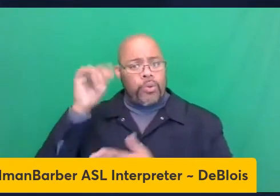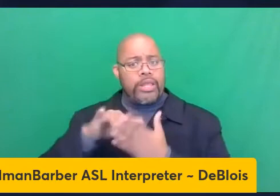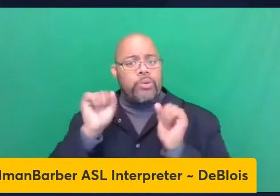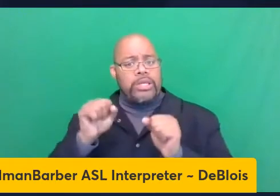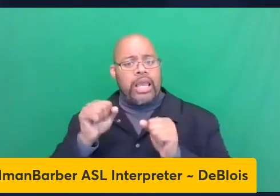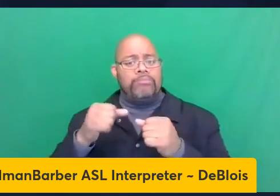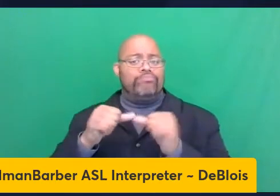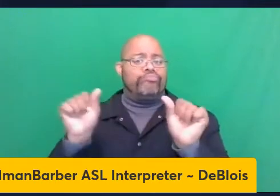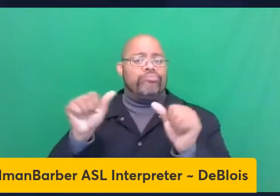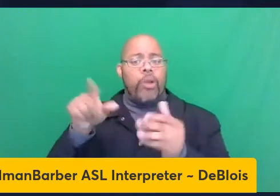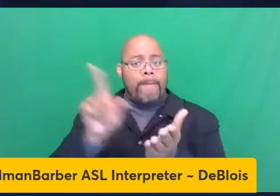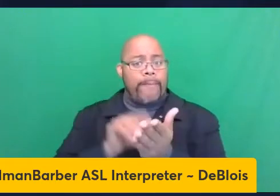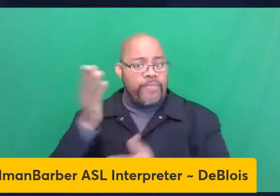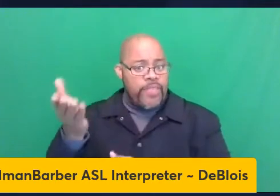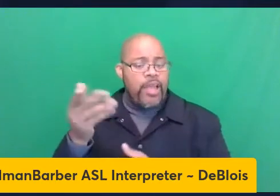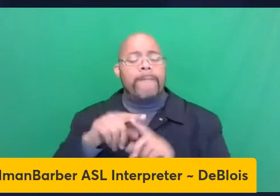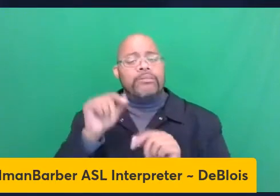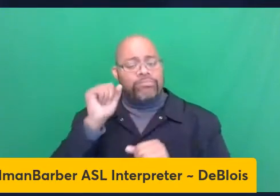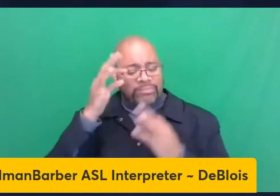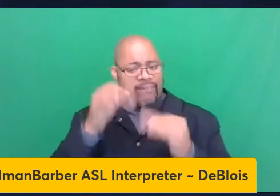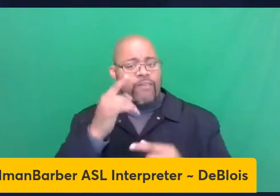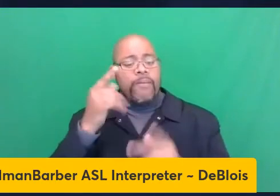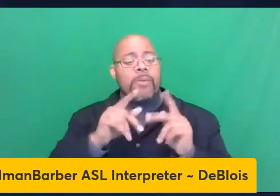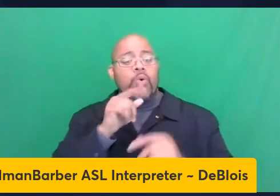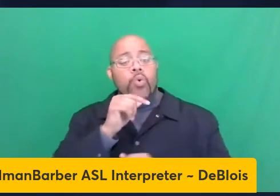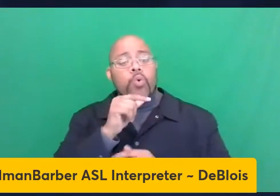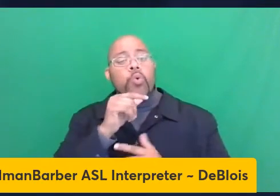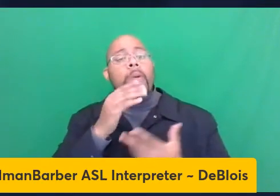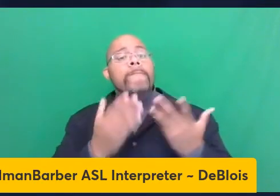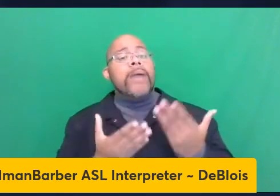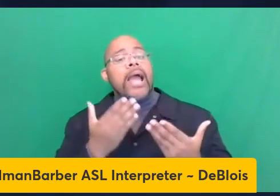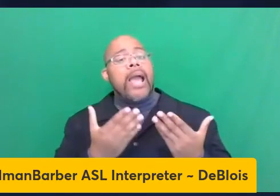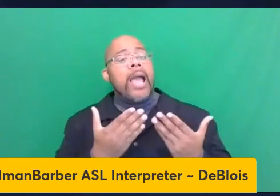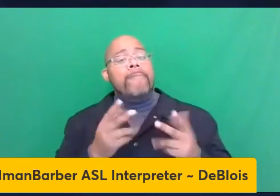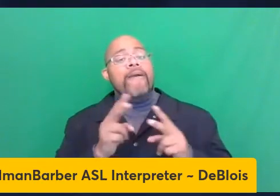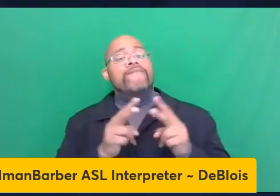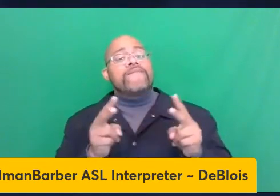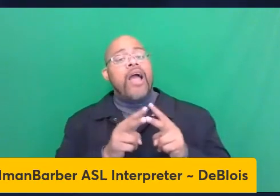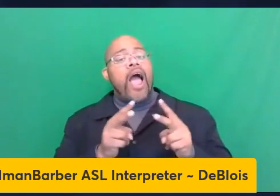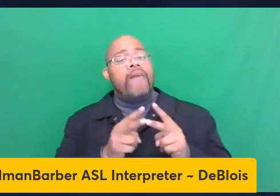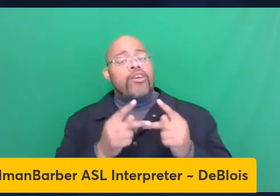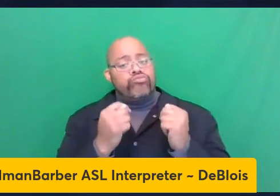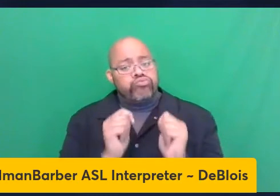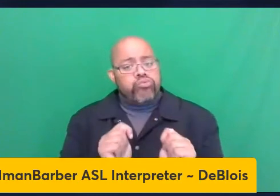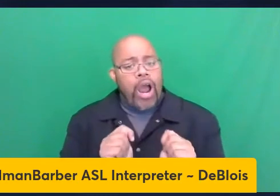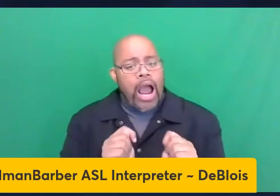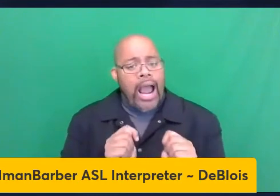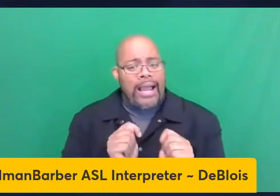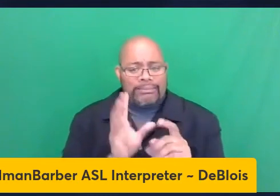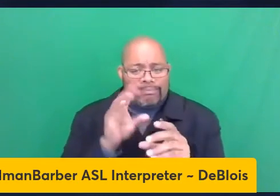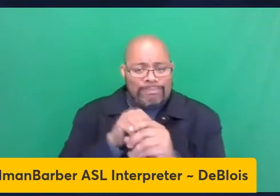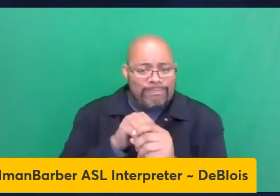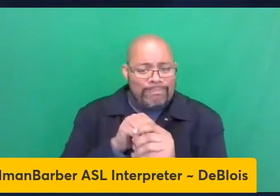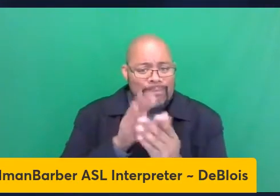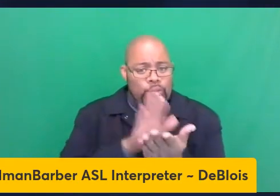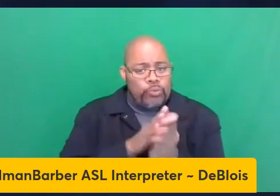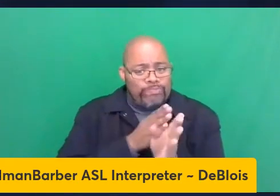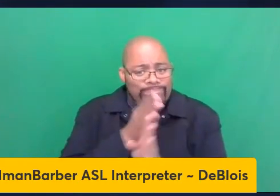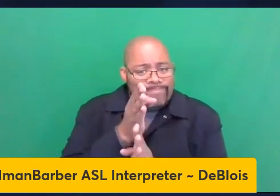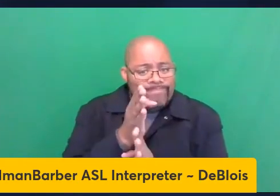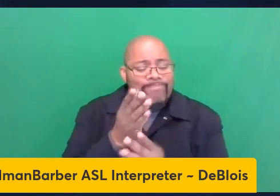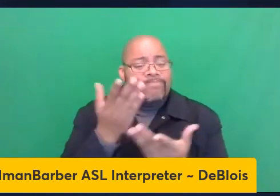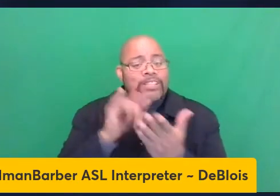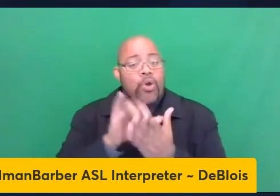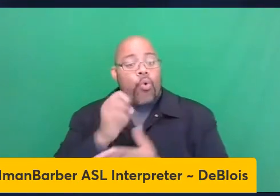put your publications there. But yes, absolutely. For those of you that may be very, very much trying to be in academia, I think something